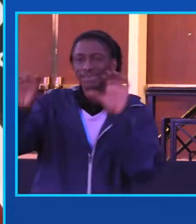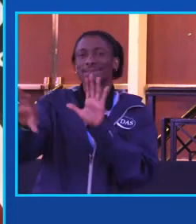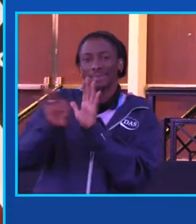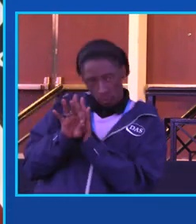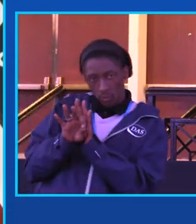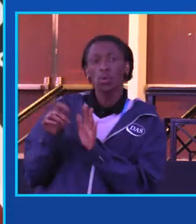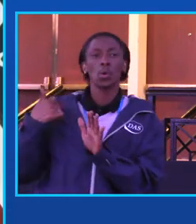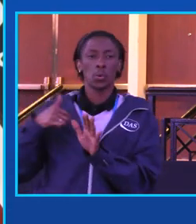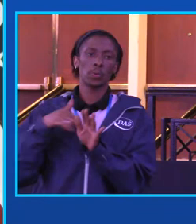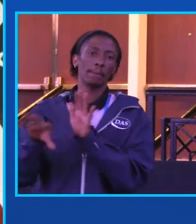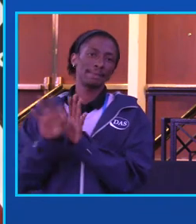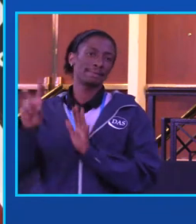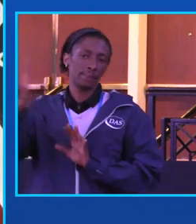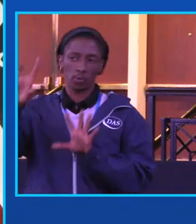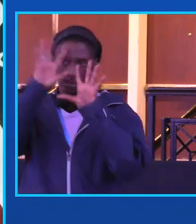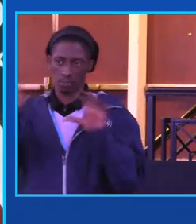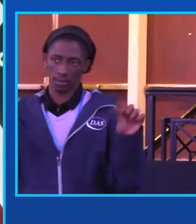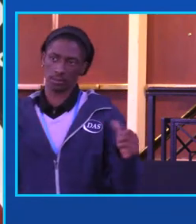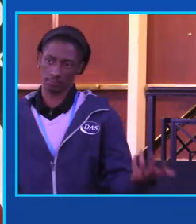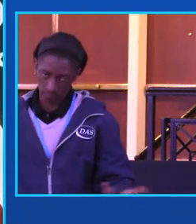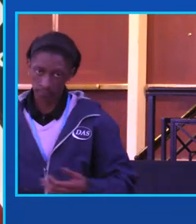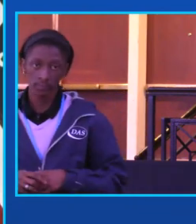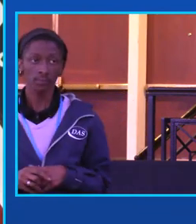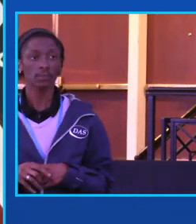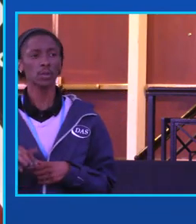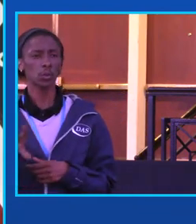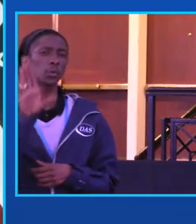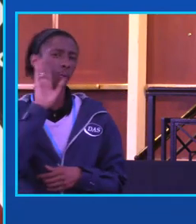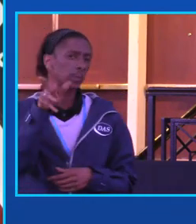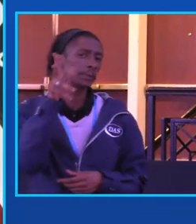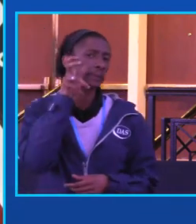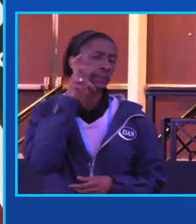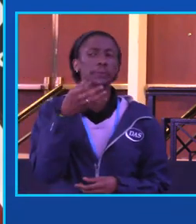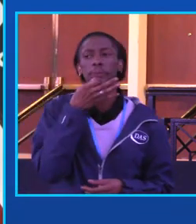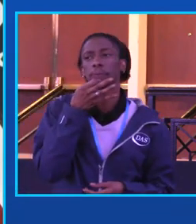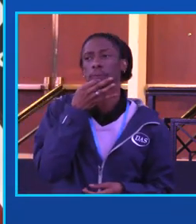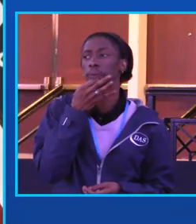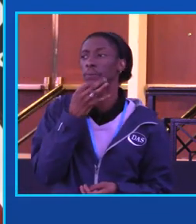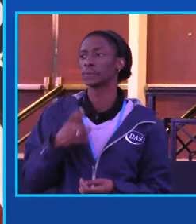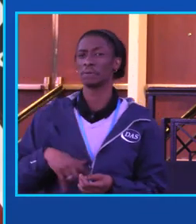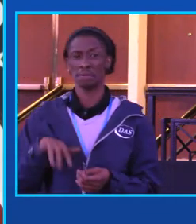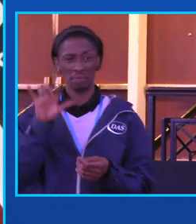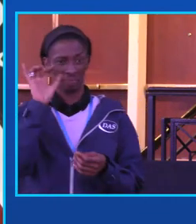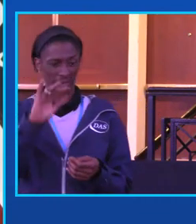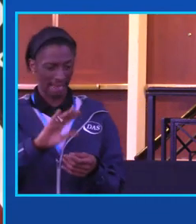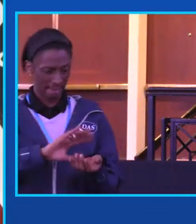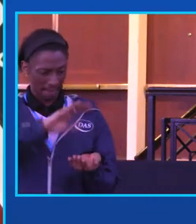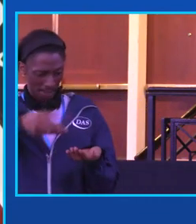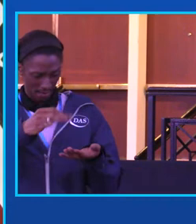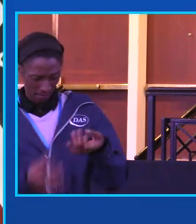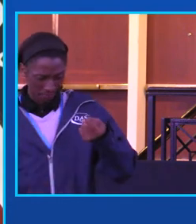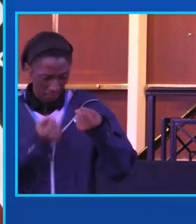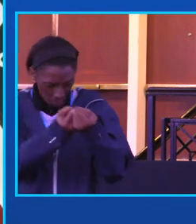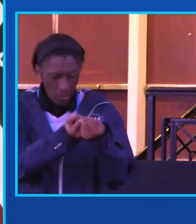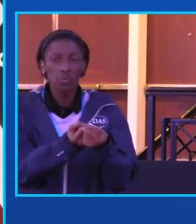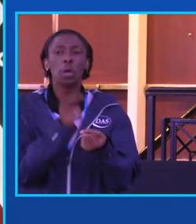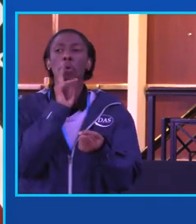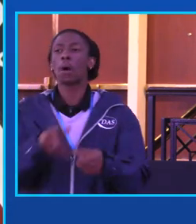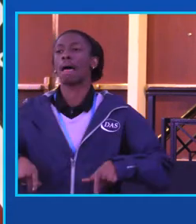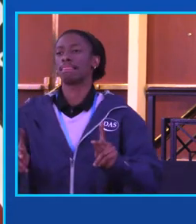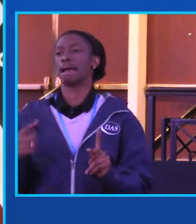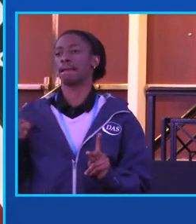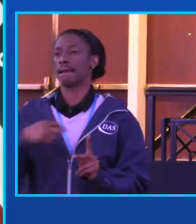Democrat. As you will hear shortly, this level of support is going to allow us to make